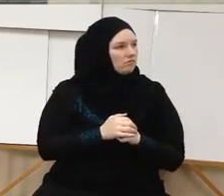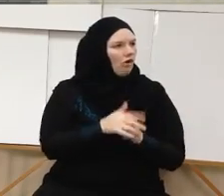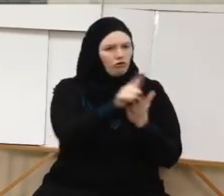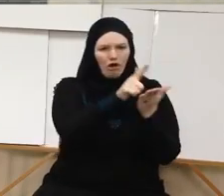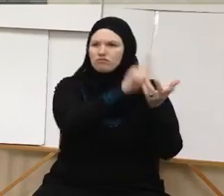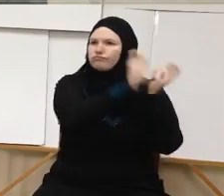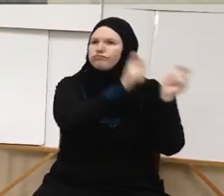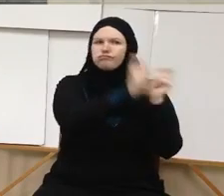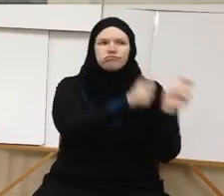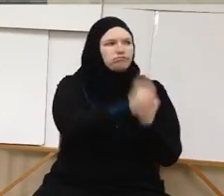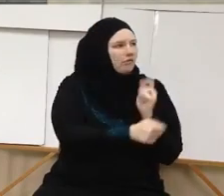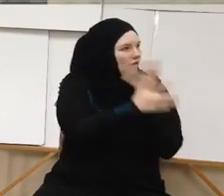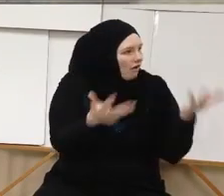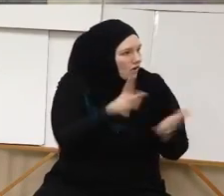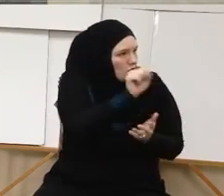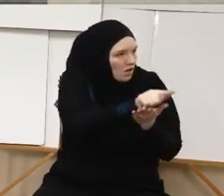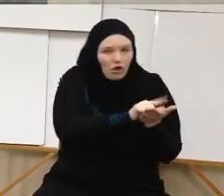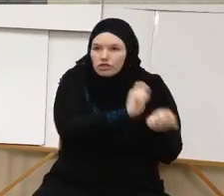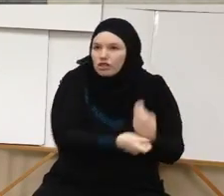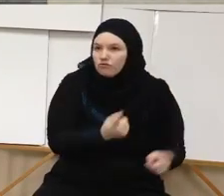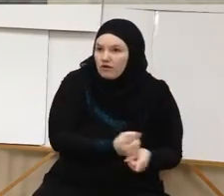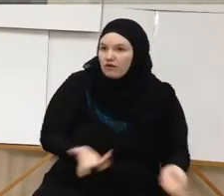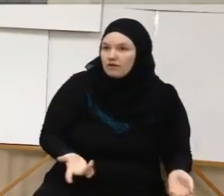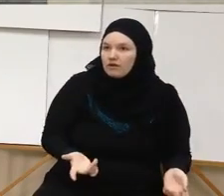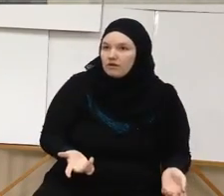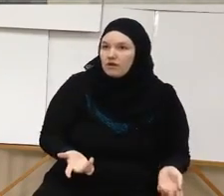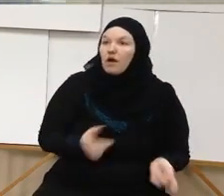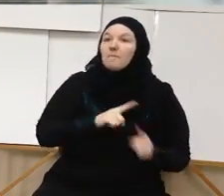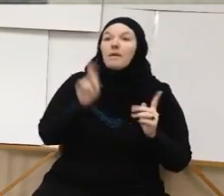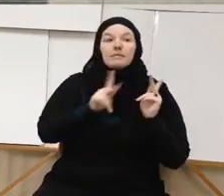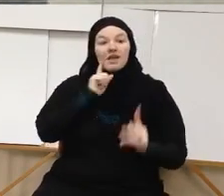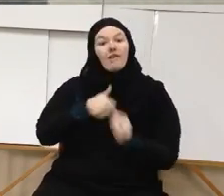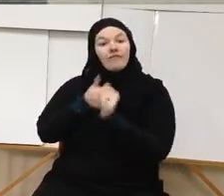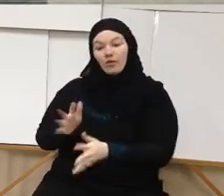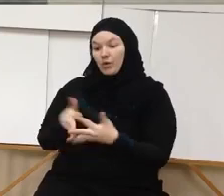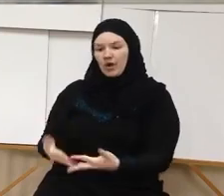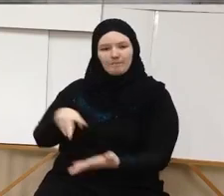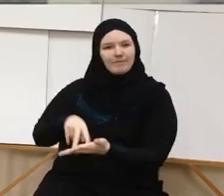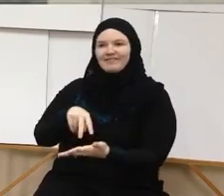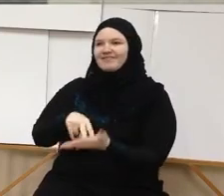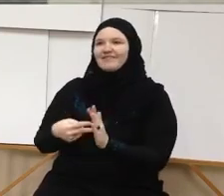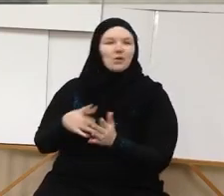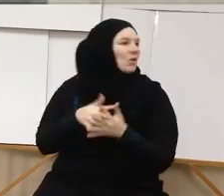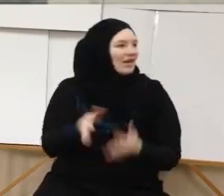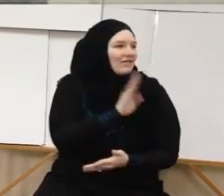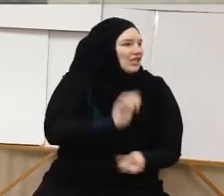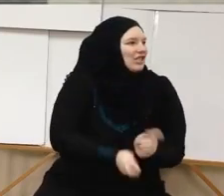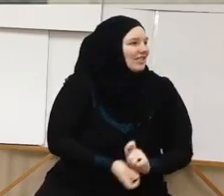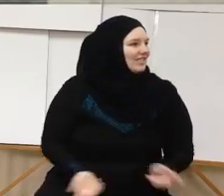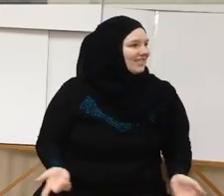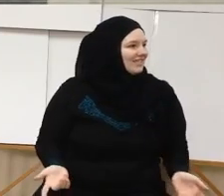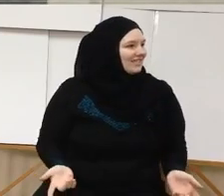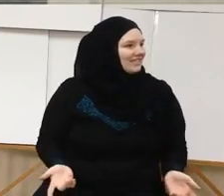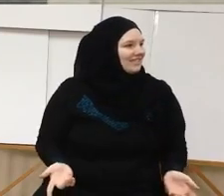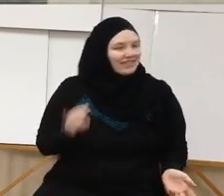struggle between our Muslim peoples everywhere and the rulers wherever